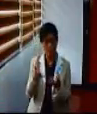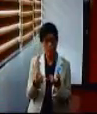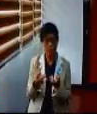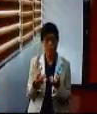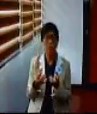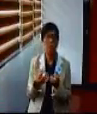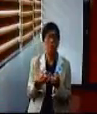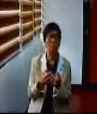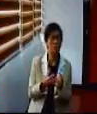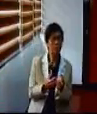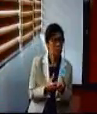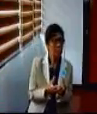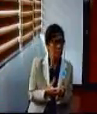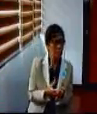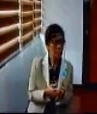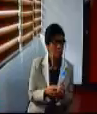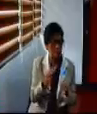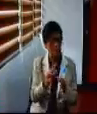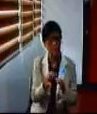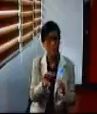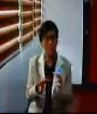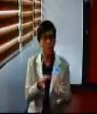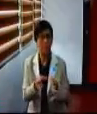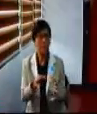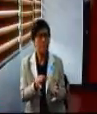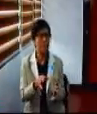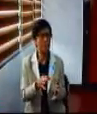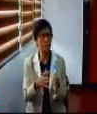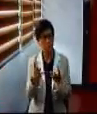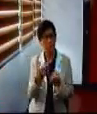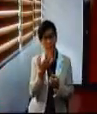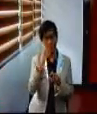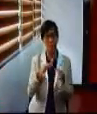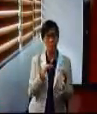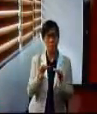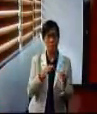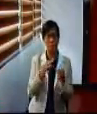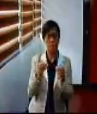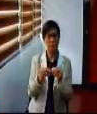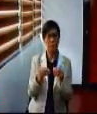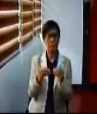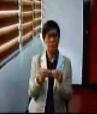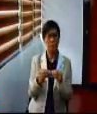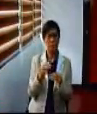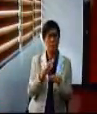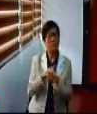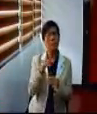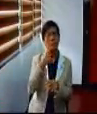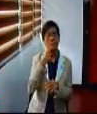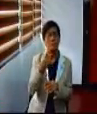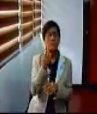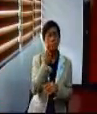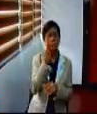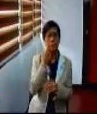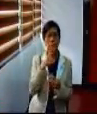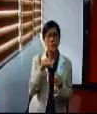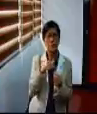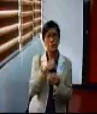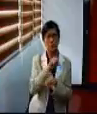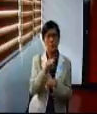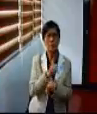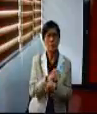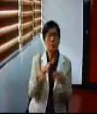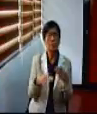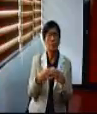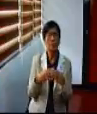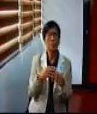elaborate. I wanted you to elaborate on what you mentioned earlier about state-based